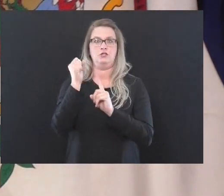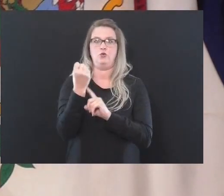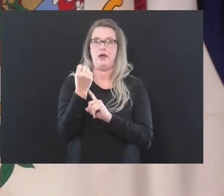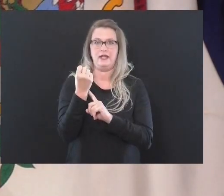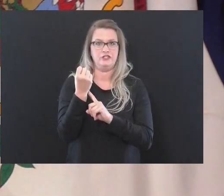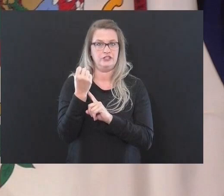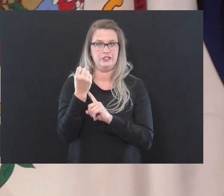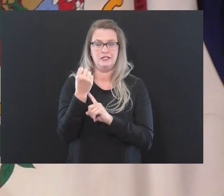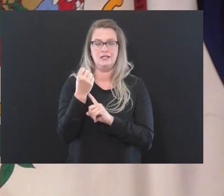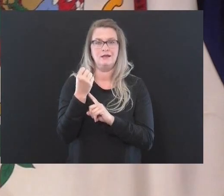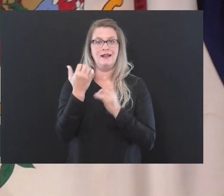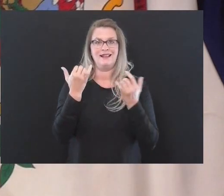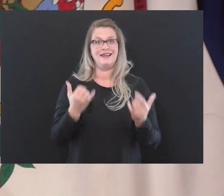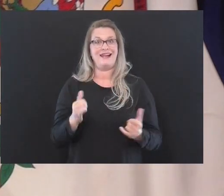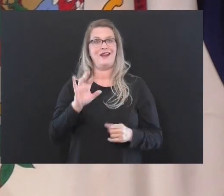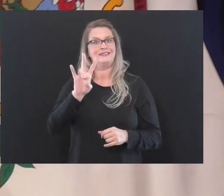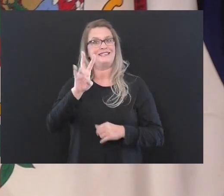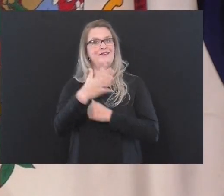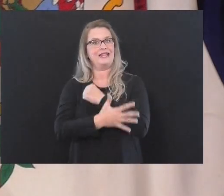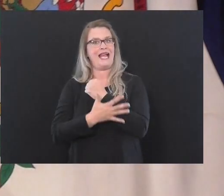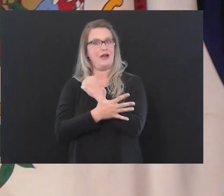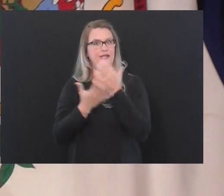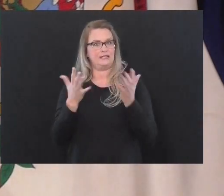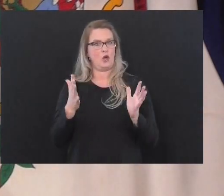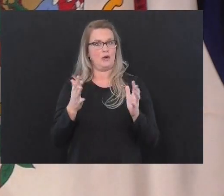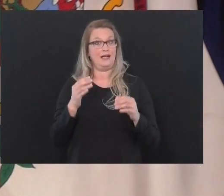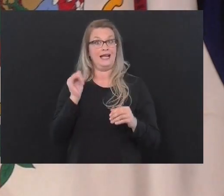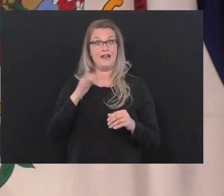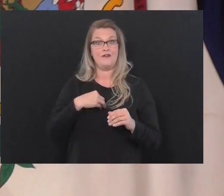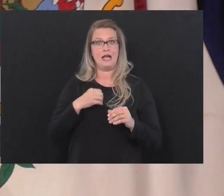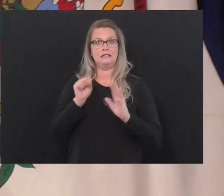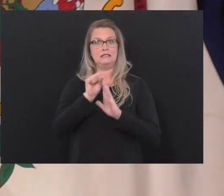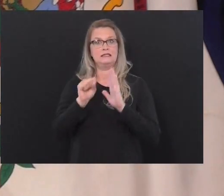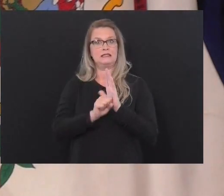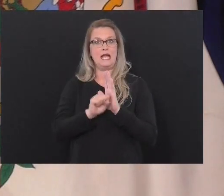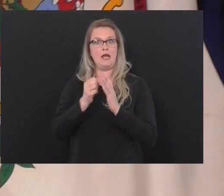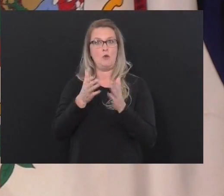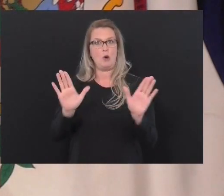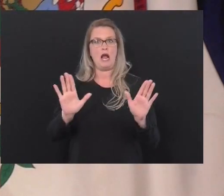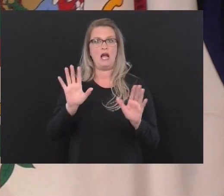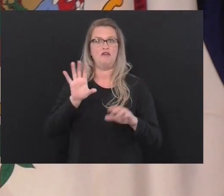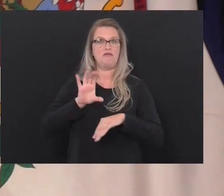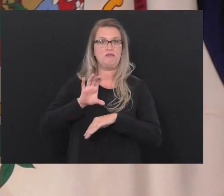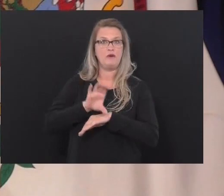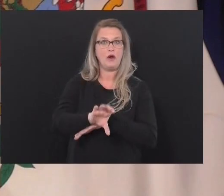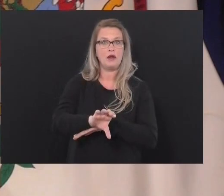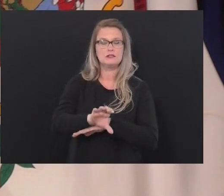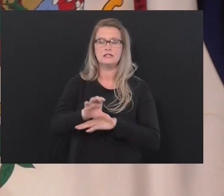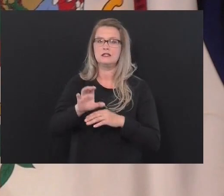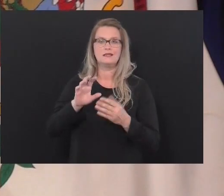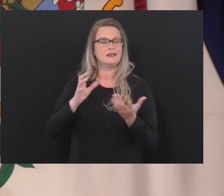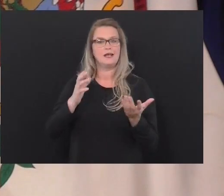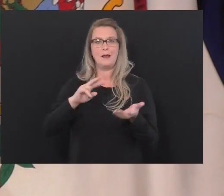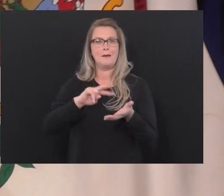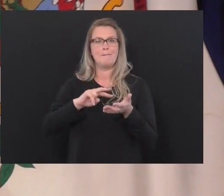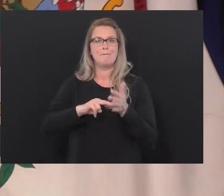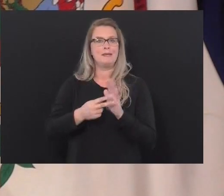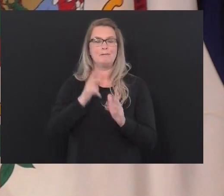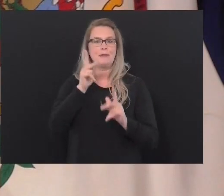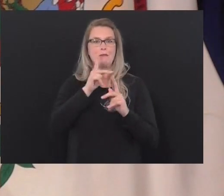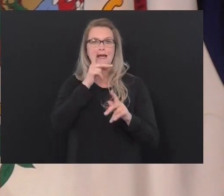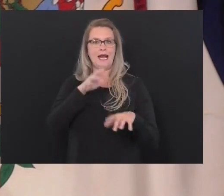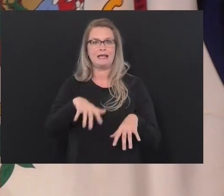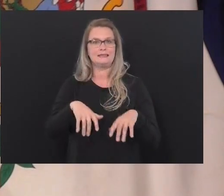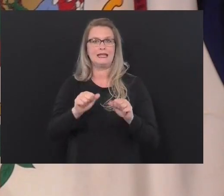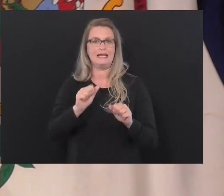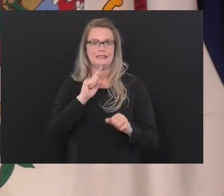7 counties, because I think when you do that, to just tell it like it is, I think it waters down the effect